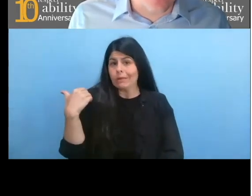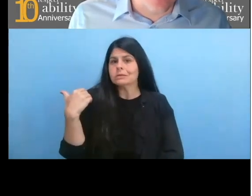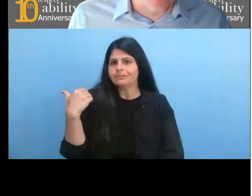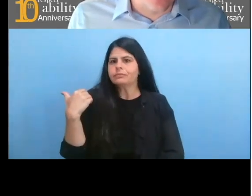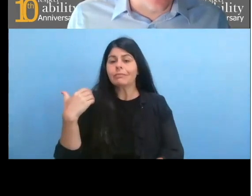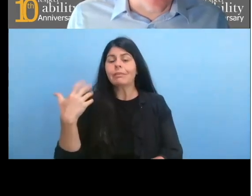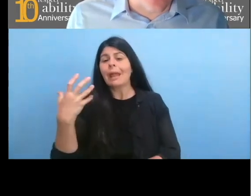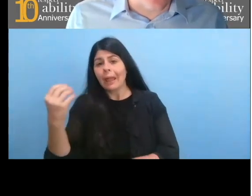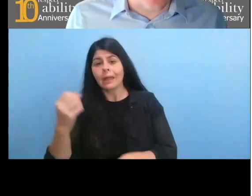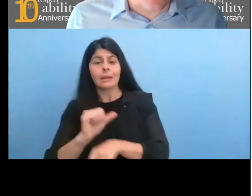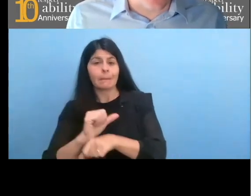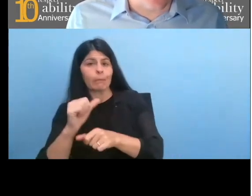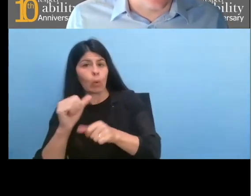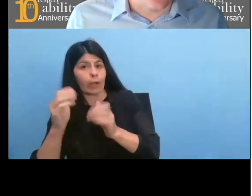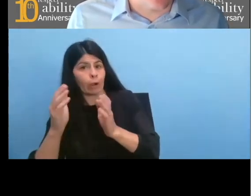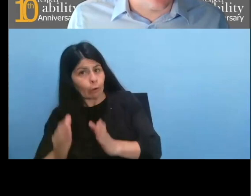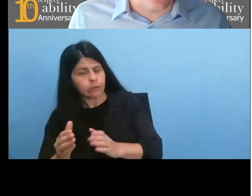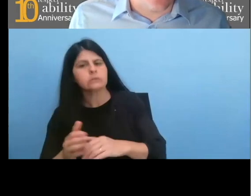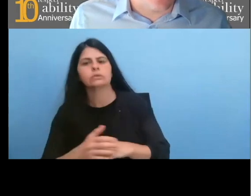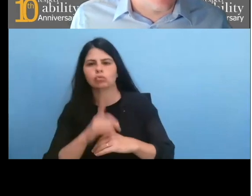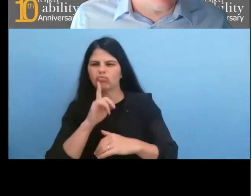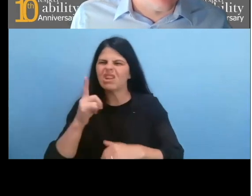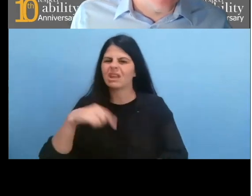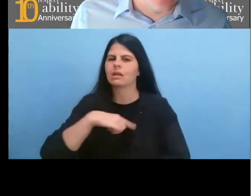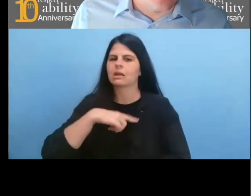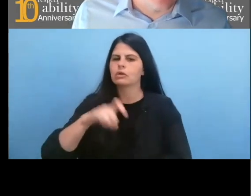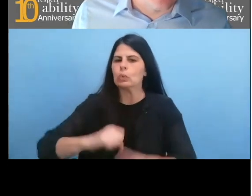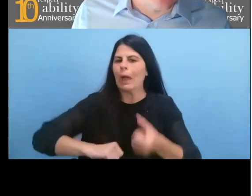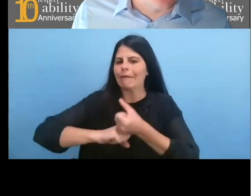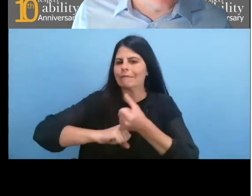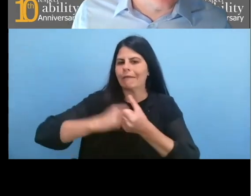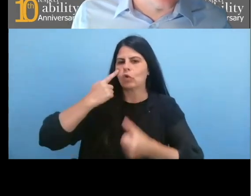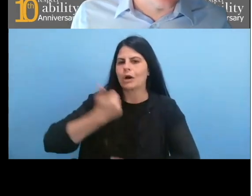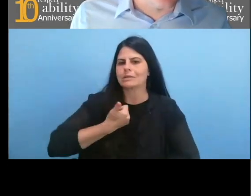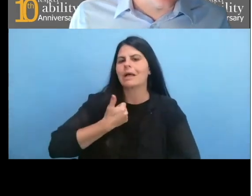for those that are our colleagues and those that we employ.